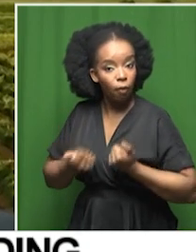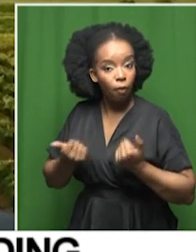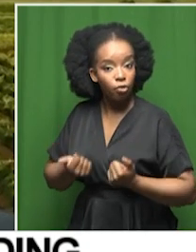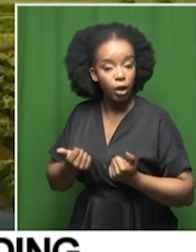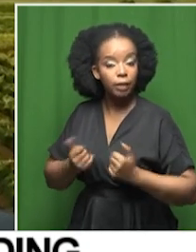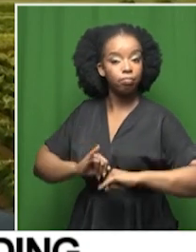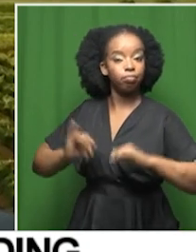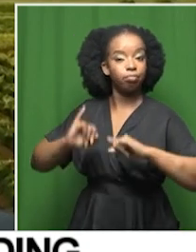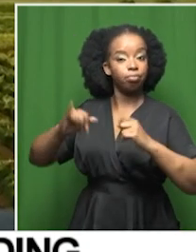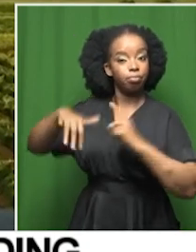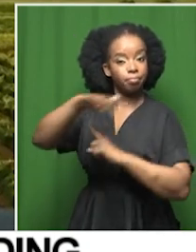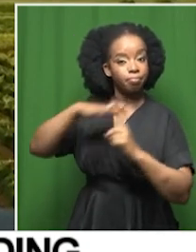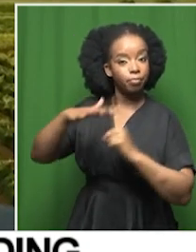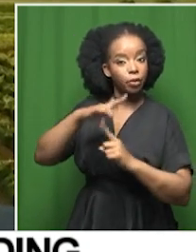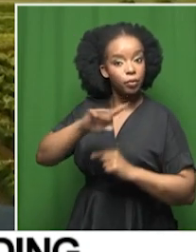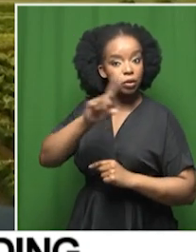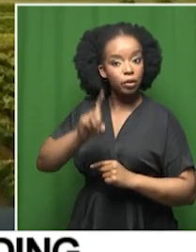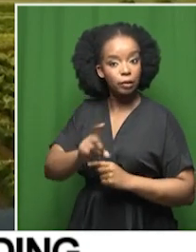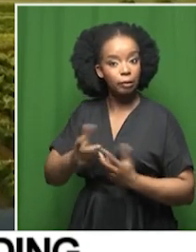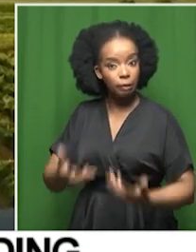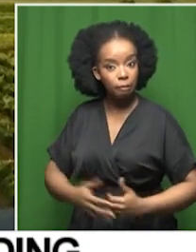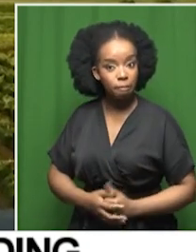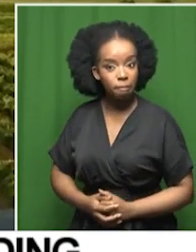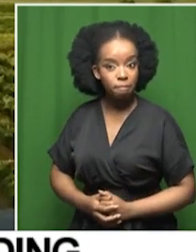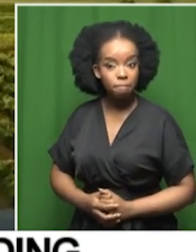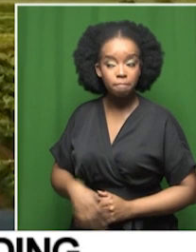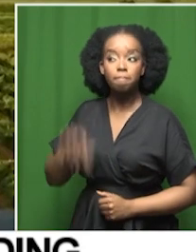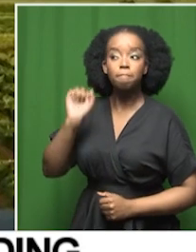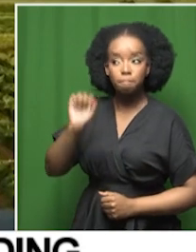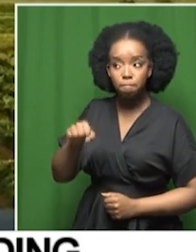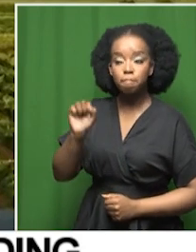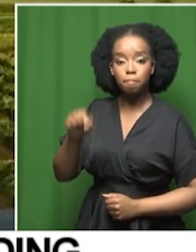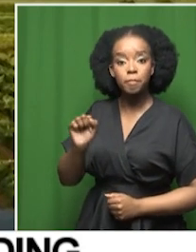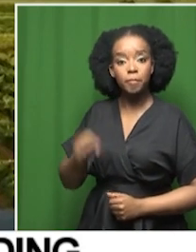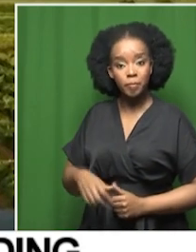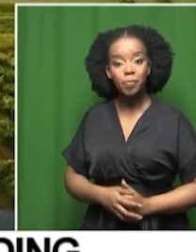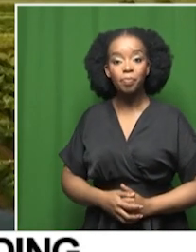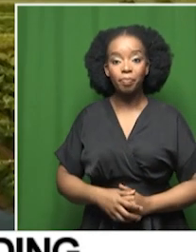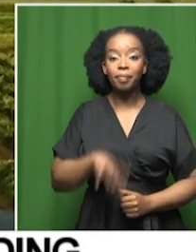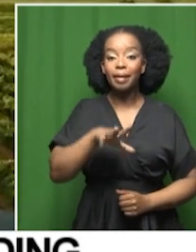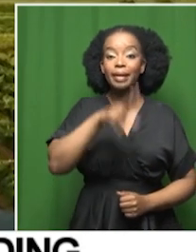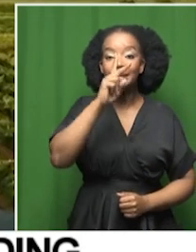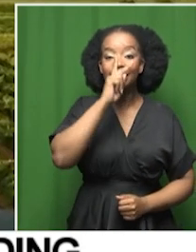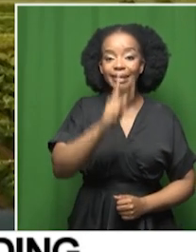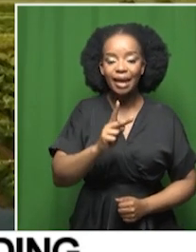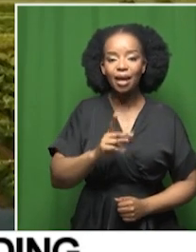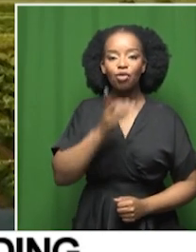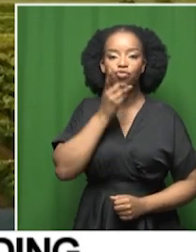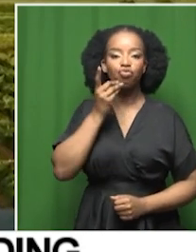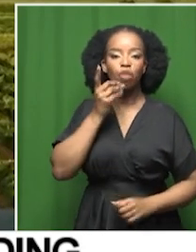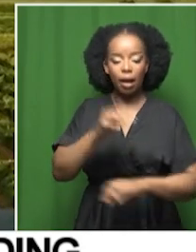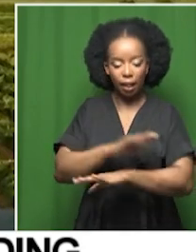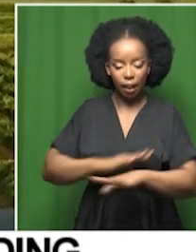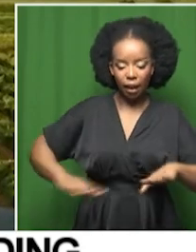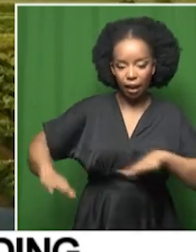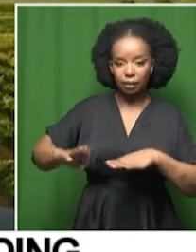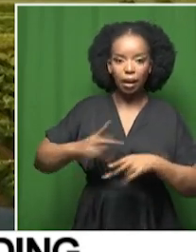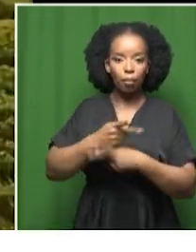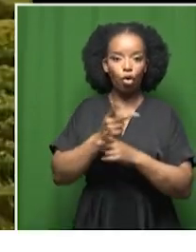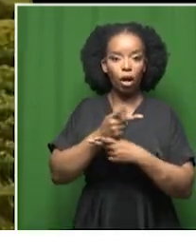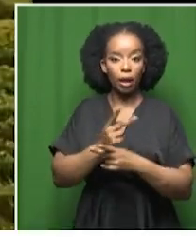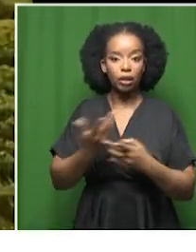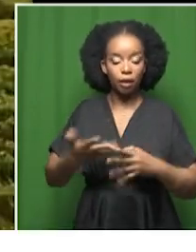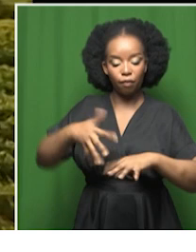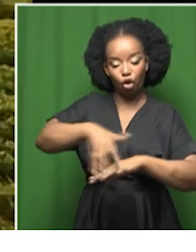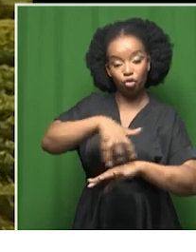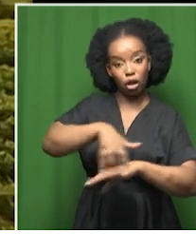situation? It certainly is. If you look at what's known as dryland production, which is typically rain-fed agriculture, there